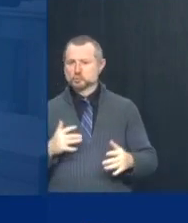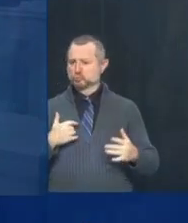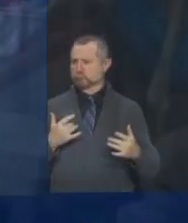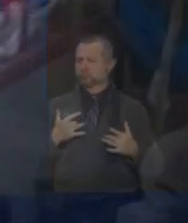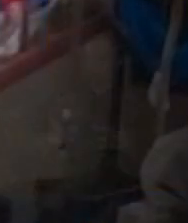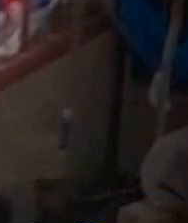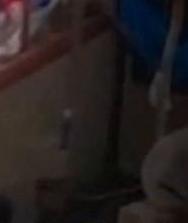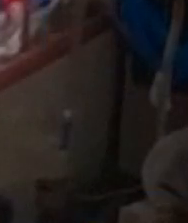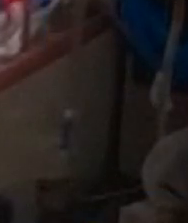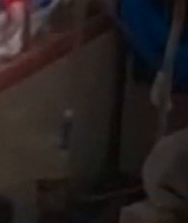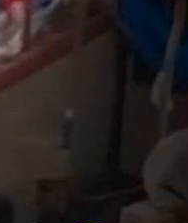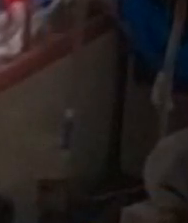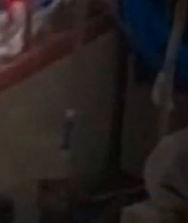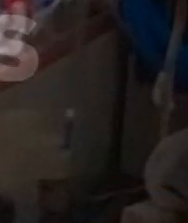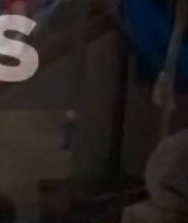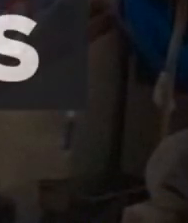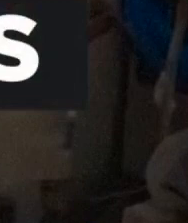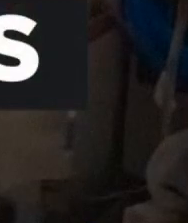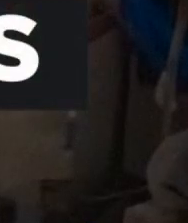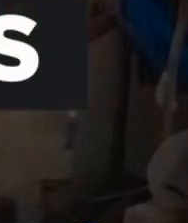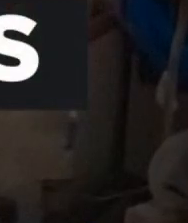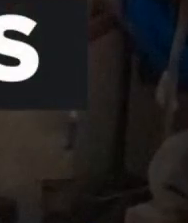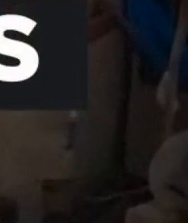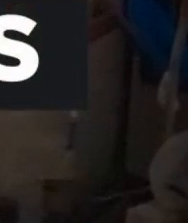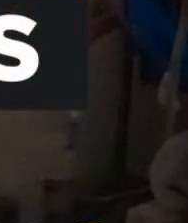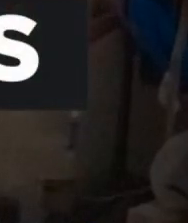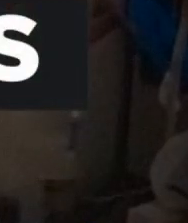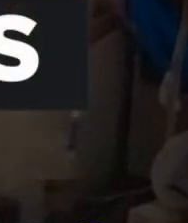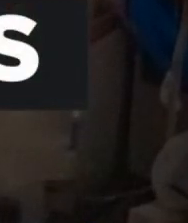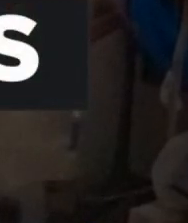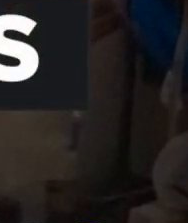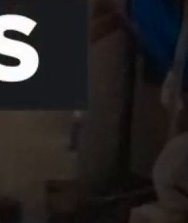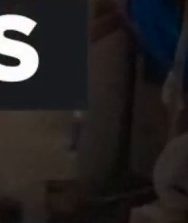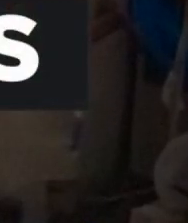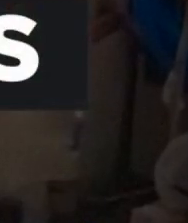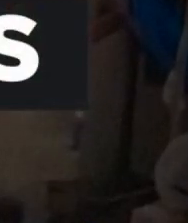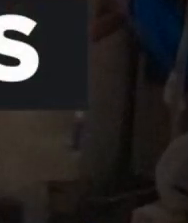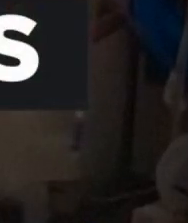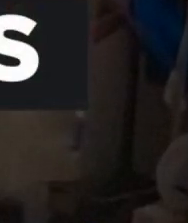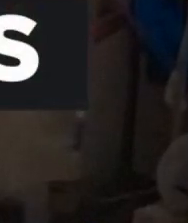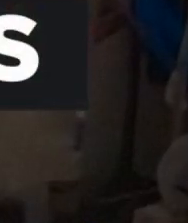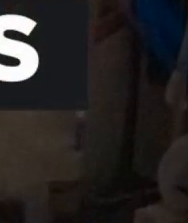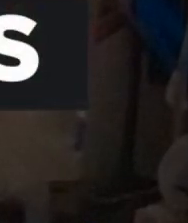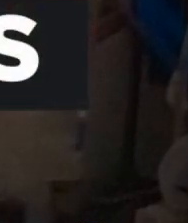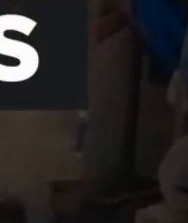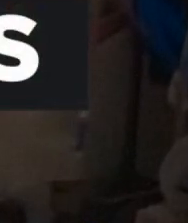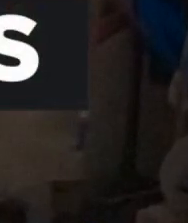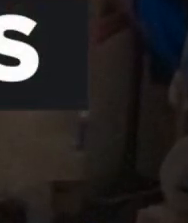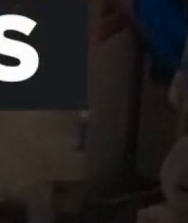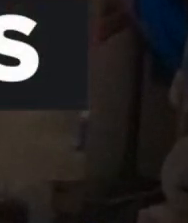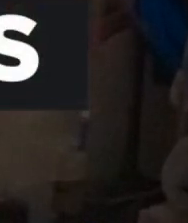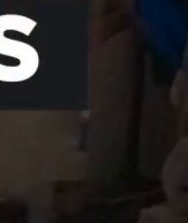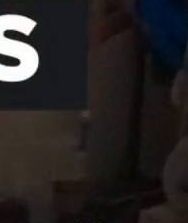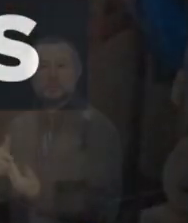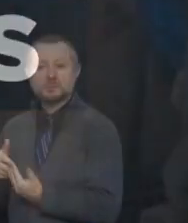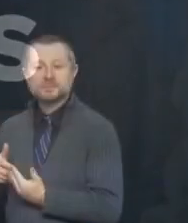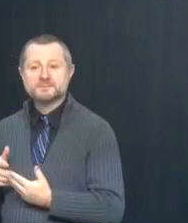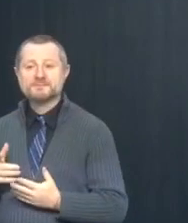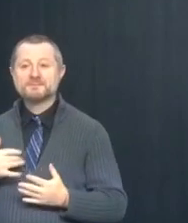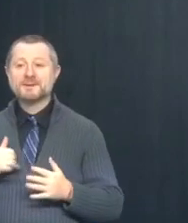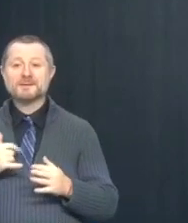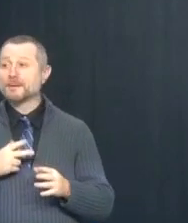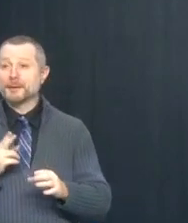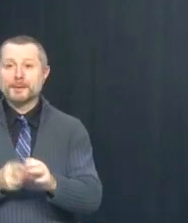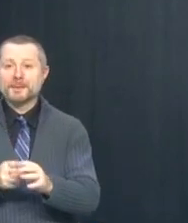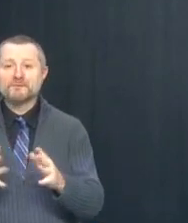hospital system. Sunday, the state reported 3,500 hospitalizations, a frightening number we first saw in March. So